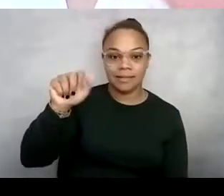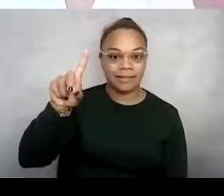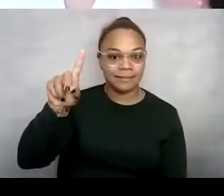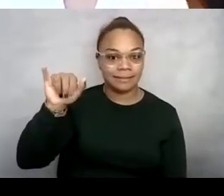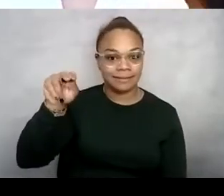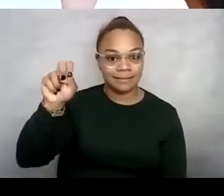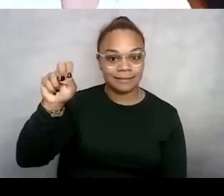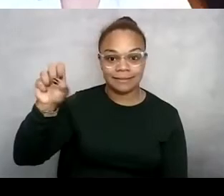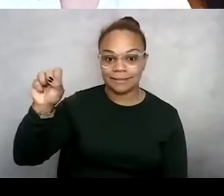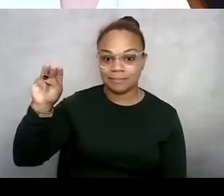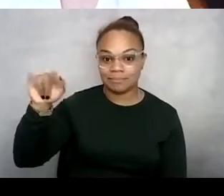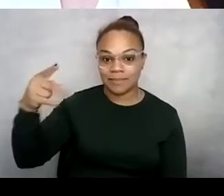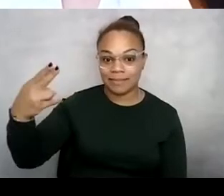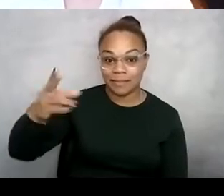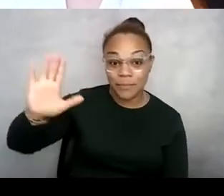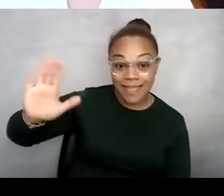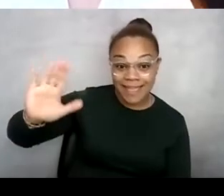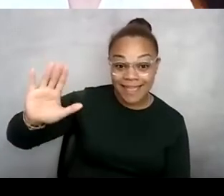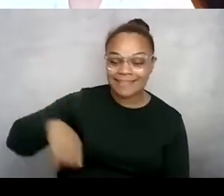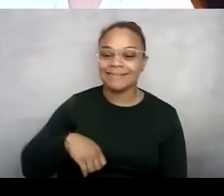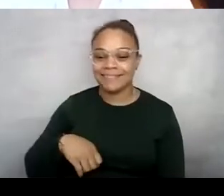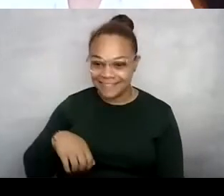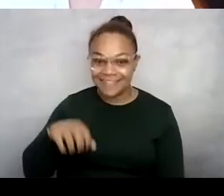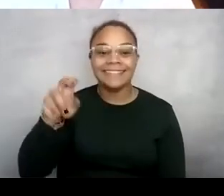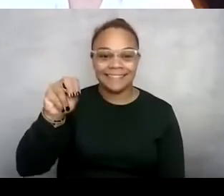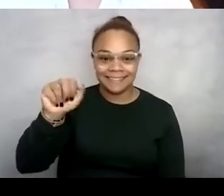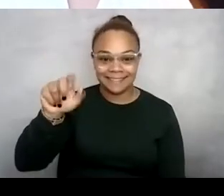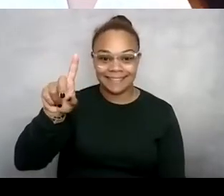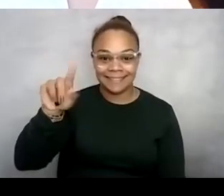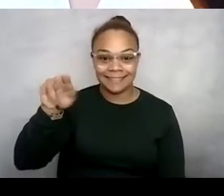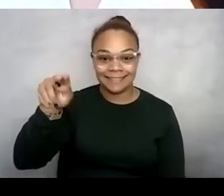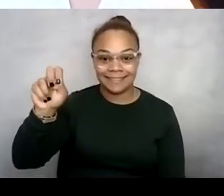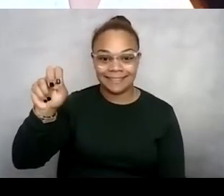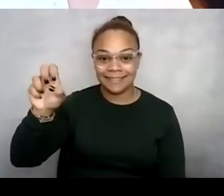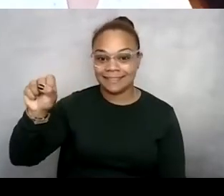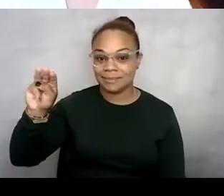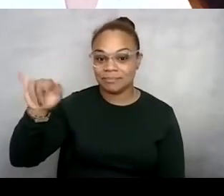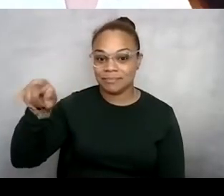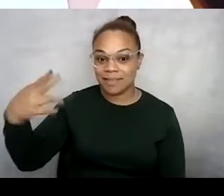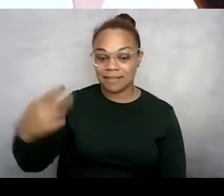wave, thank you. So Nadine Smith, who lives in Tallahassee, Florida,